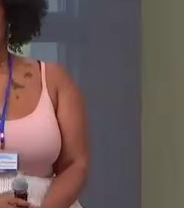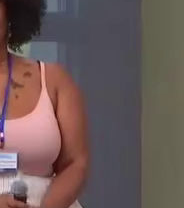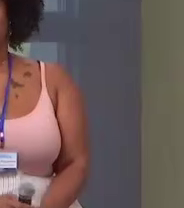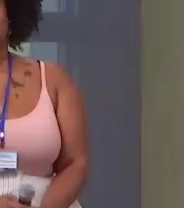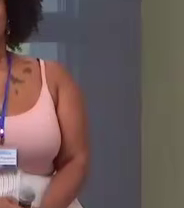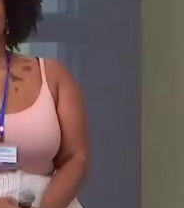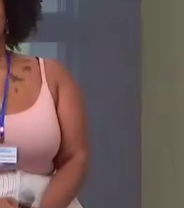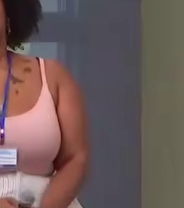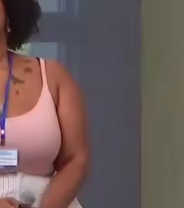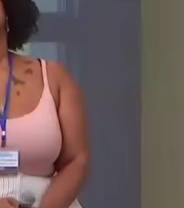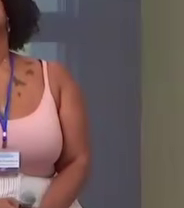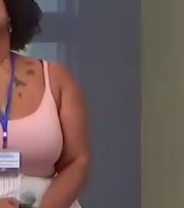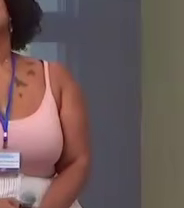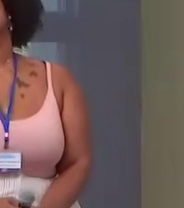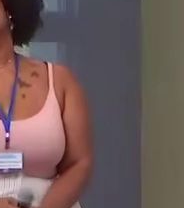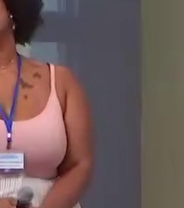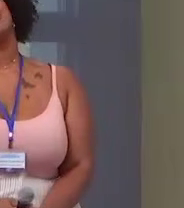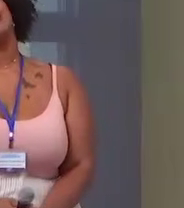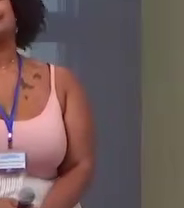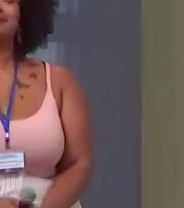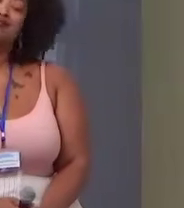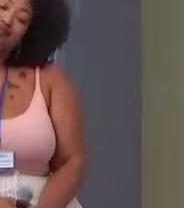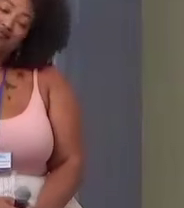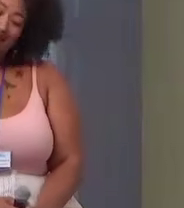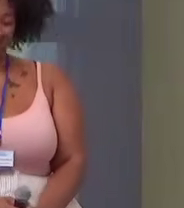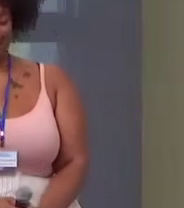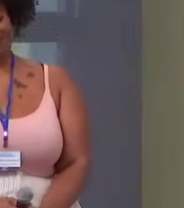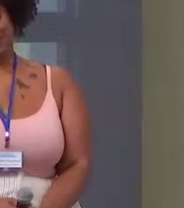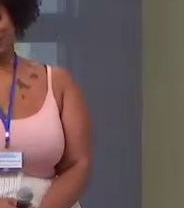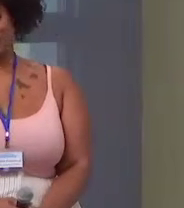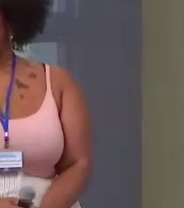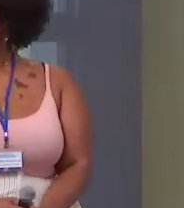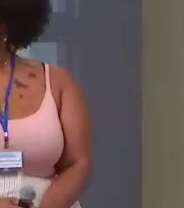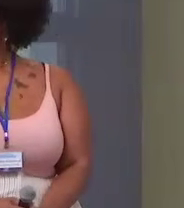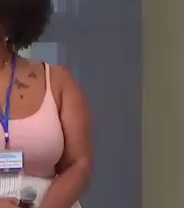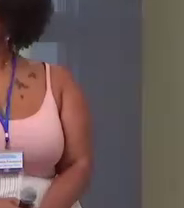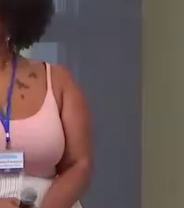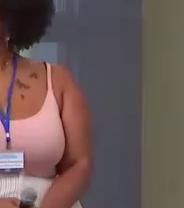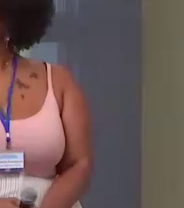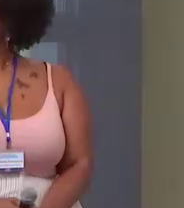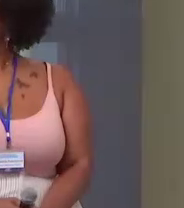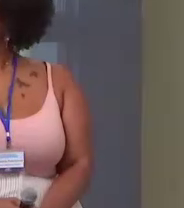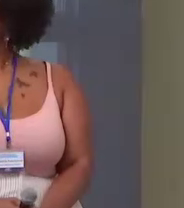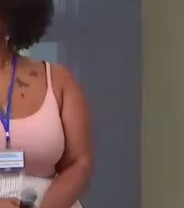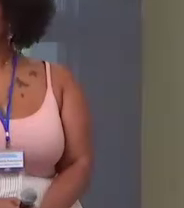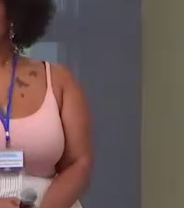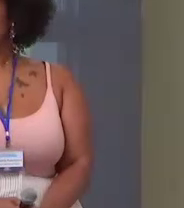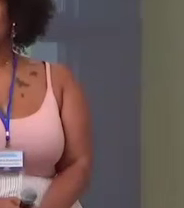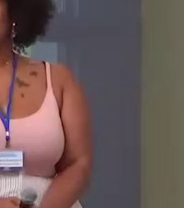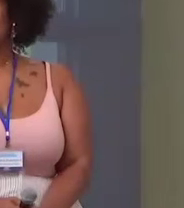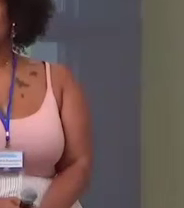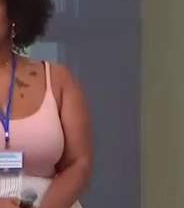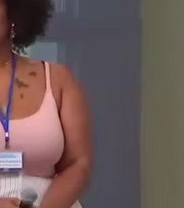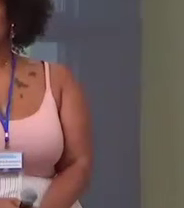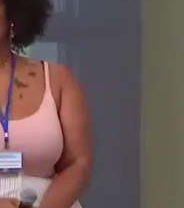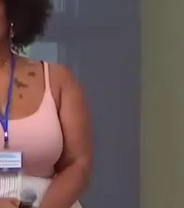my hip replacement. And yeah, I actually had 2 hip replacements done due to vascular necrosis from